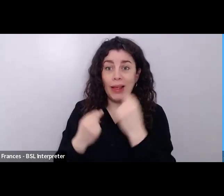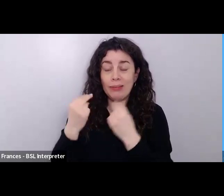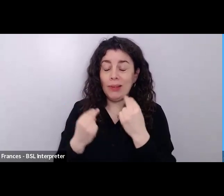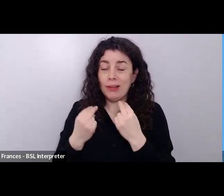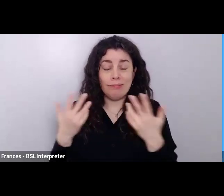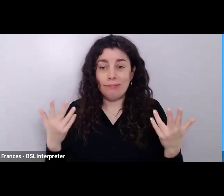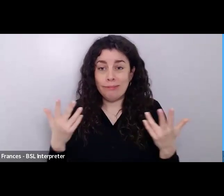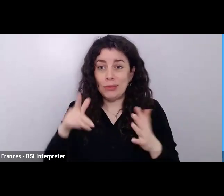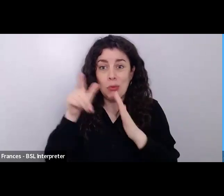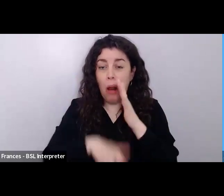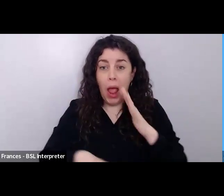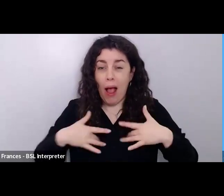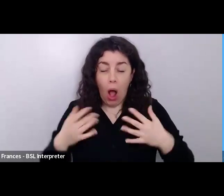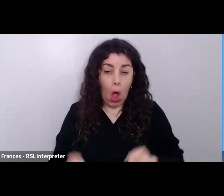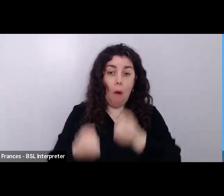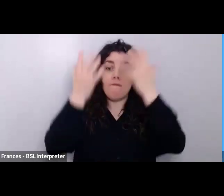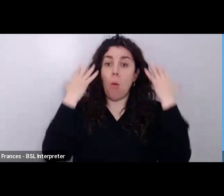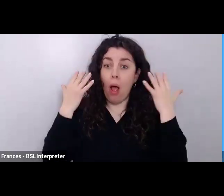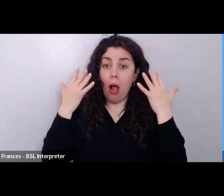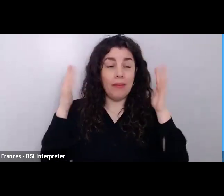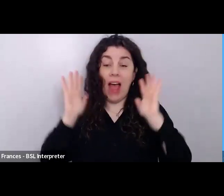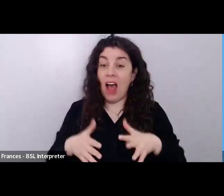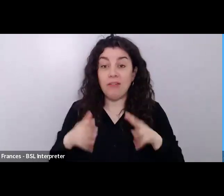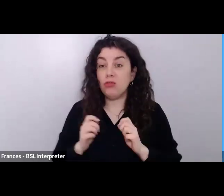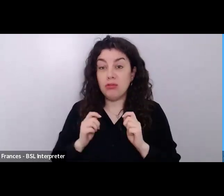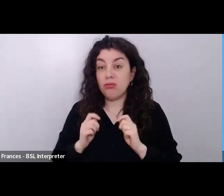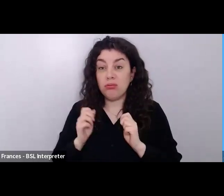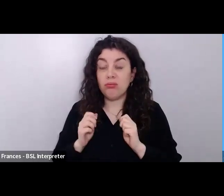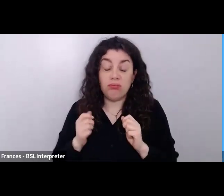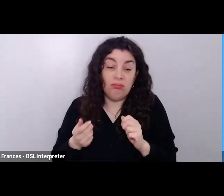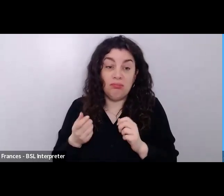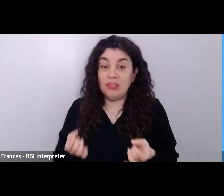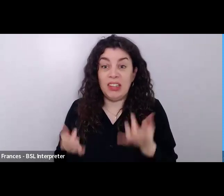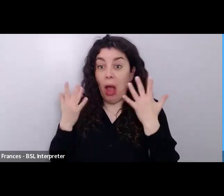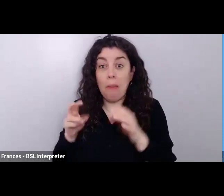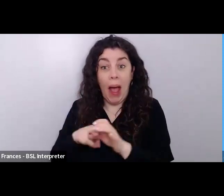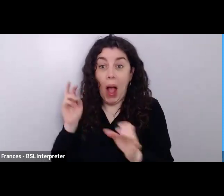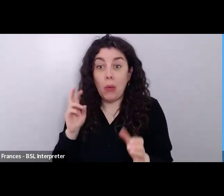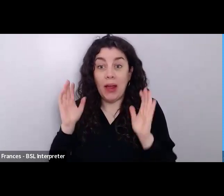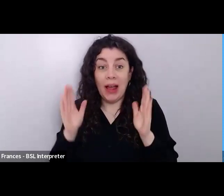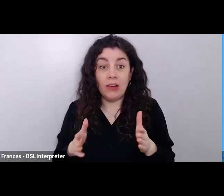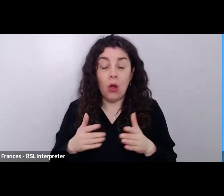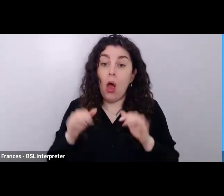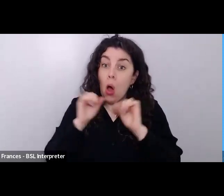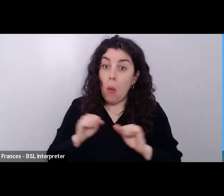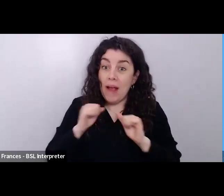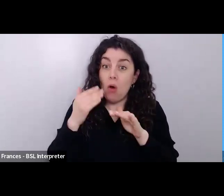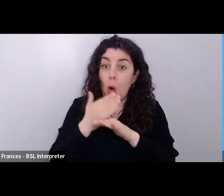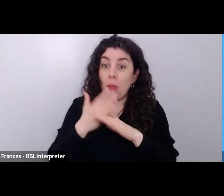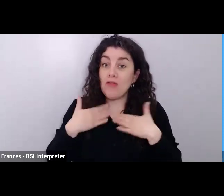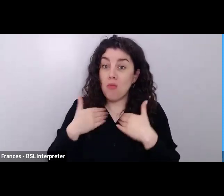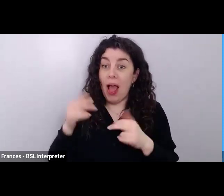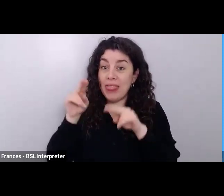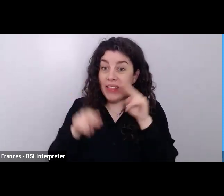late and I was so overwhelmed that I had to resign. While I was waiting for my occupational health assessment, I applied to Access to Work. One